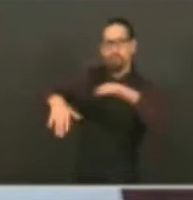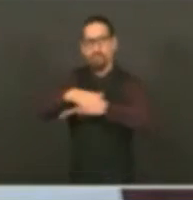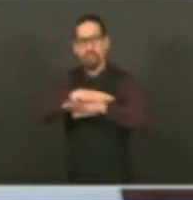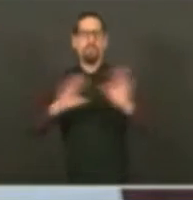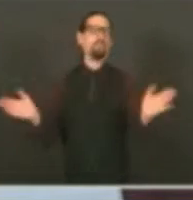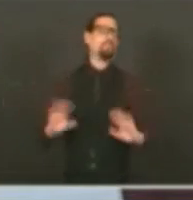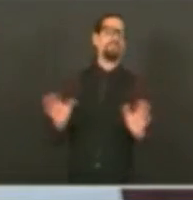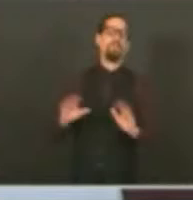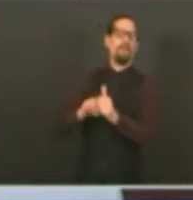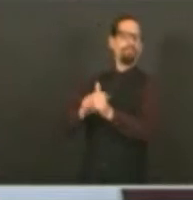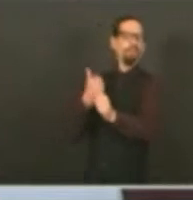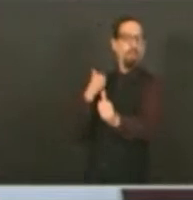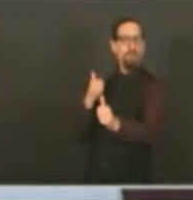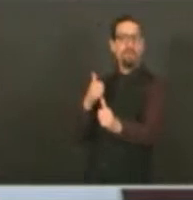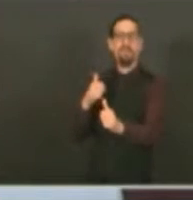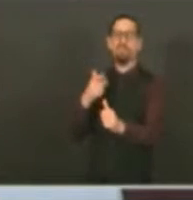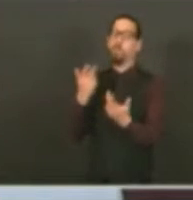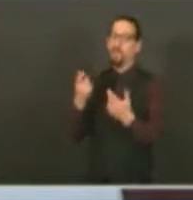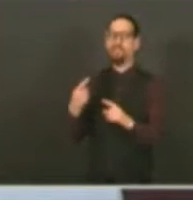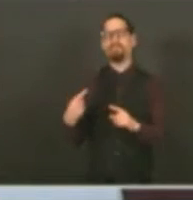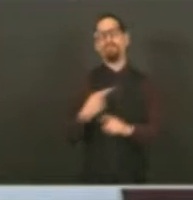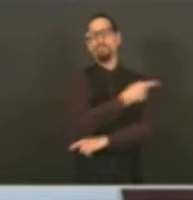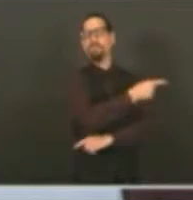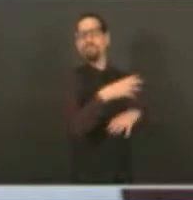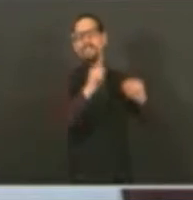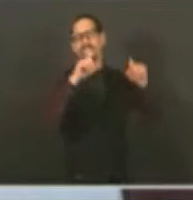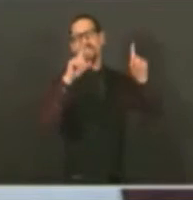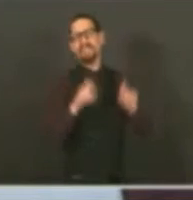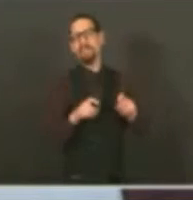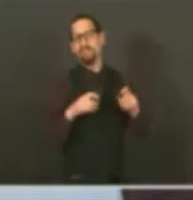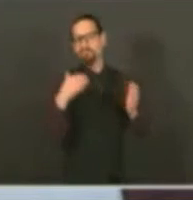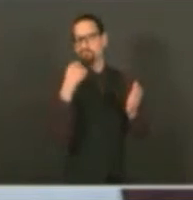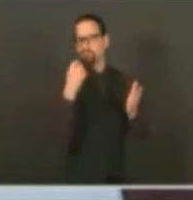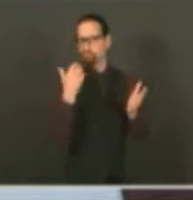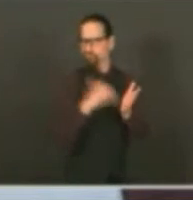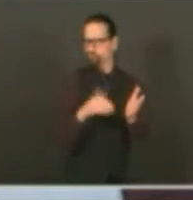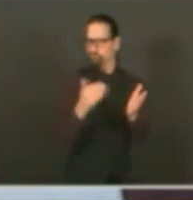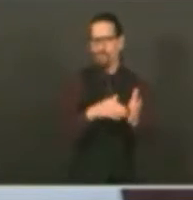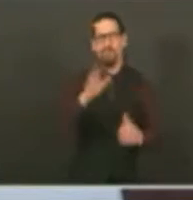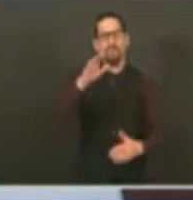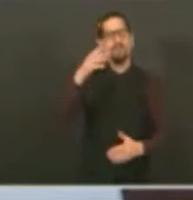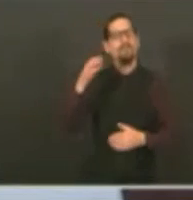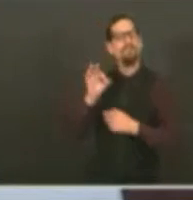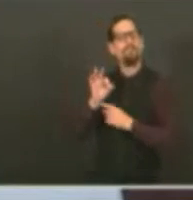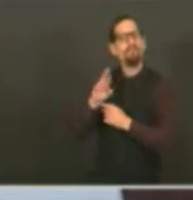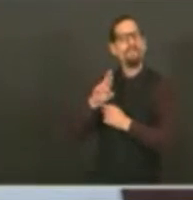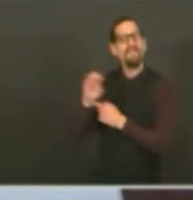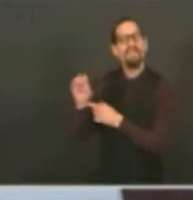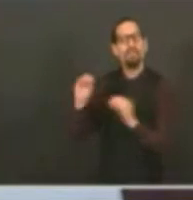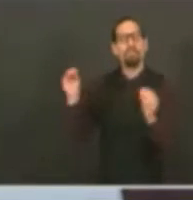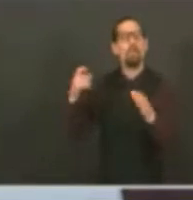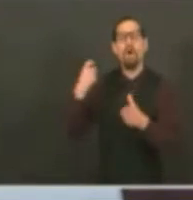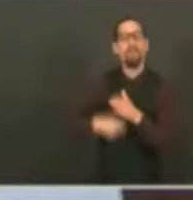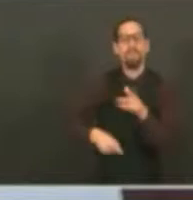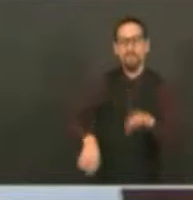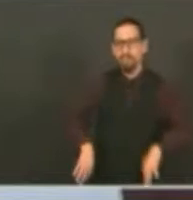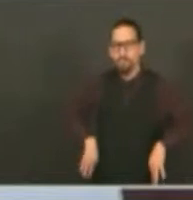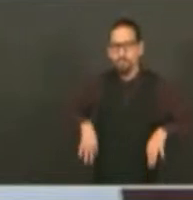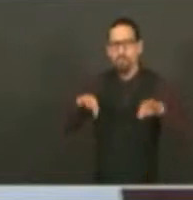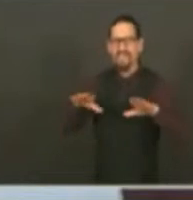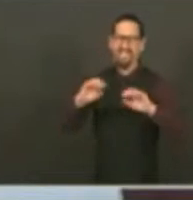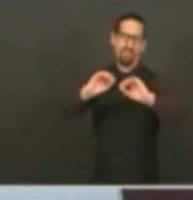free. They are easier by the day to get. I want to say this.